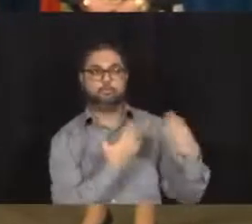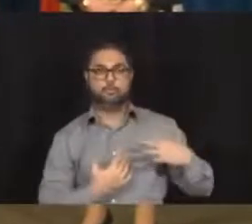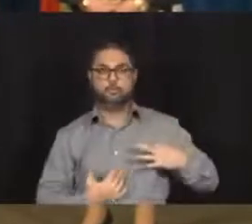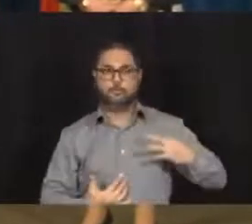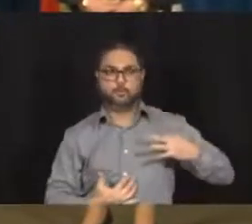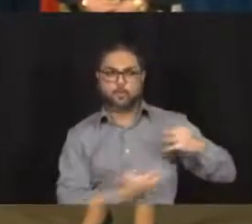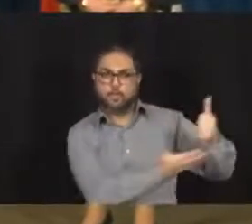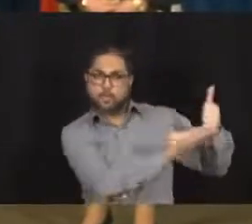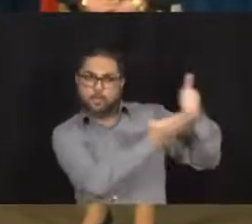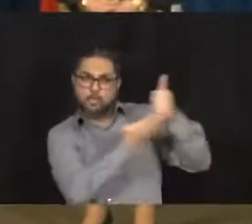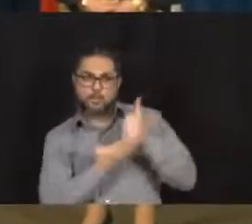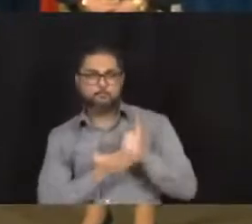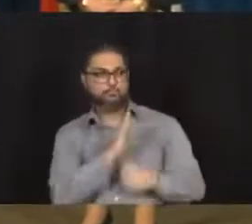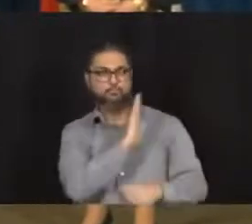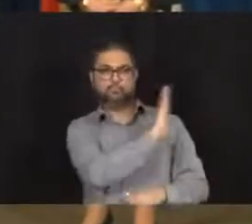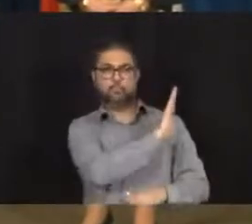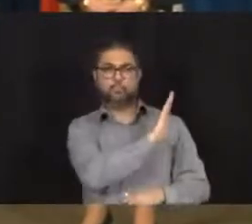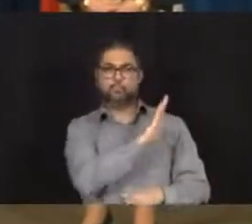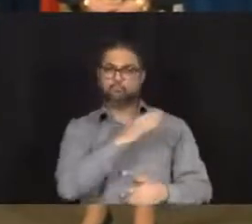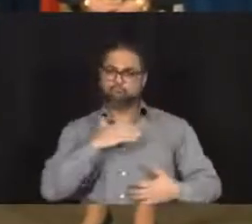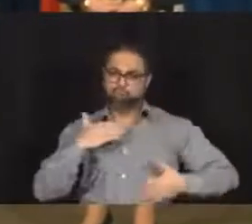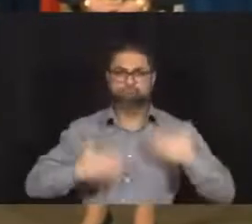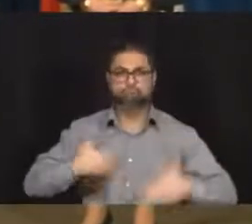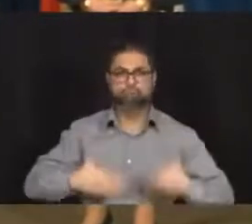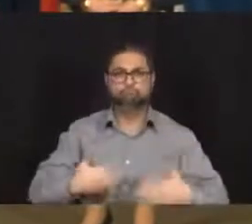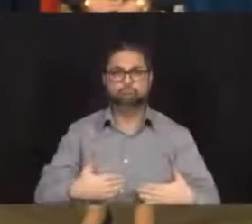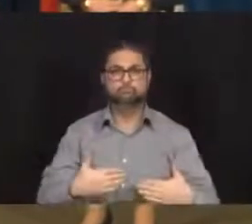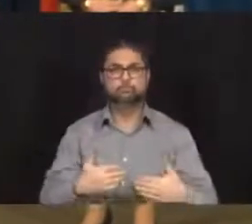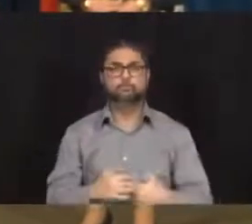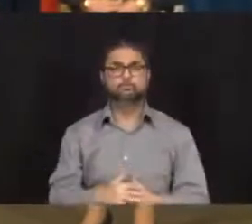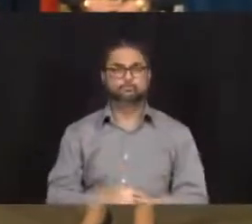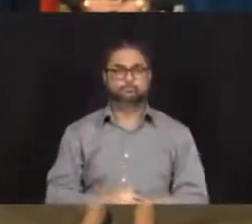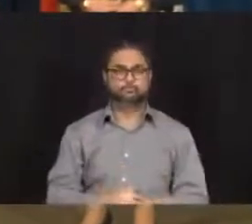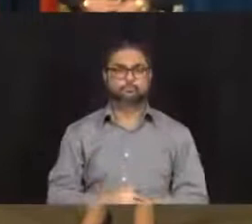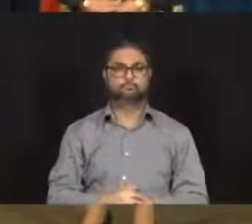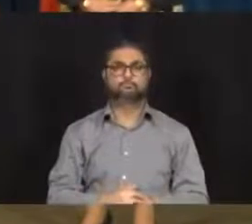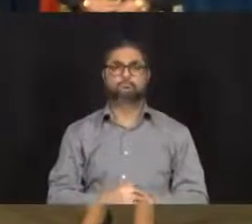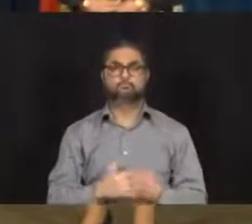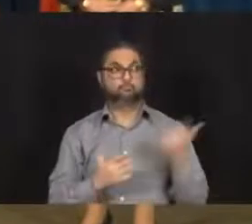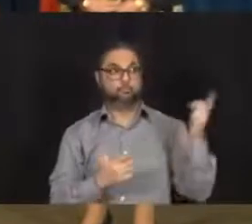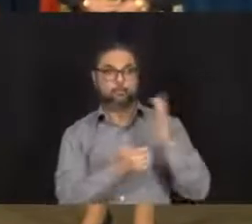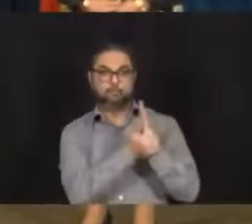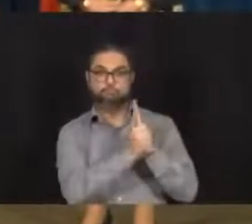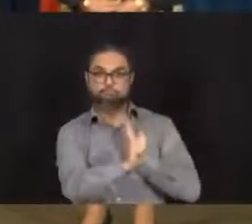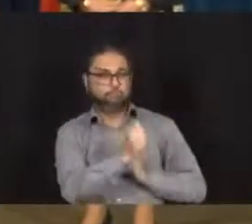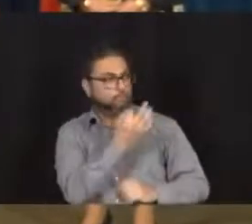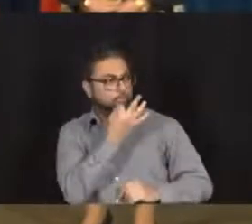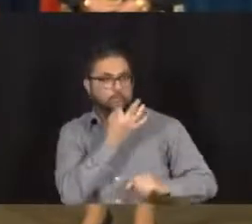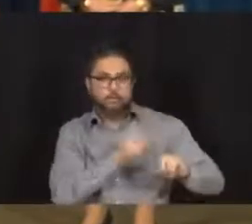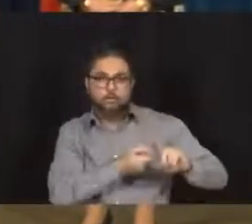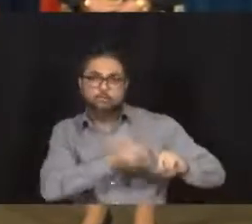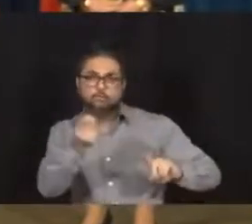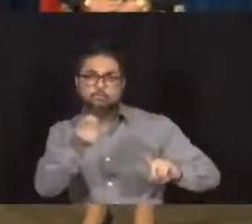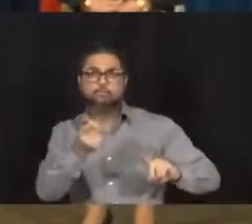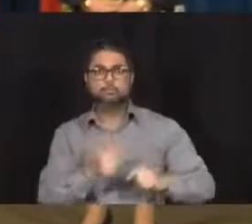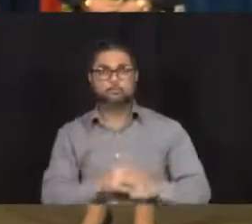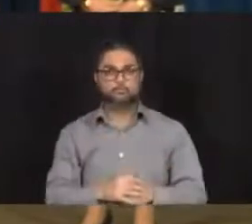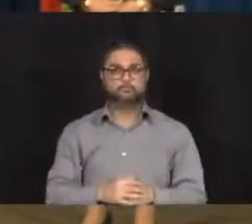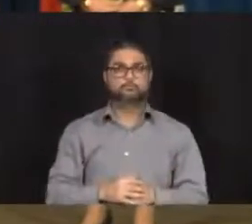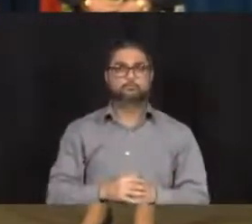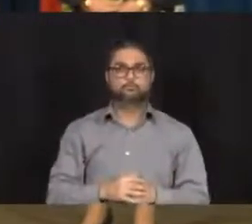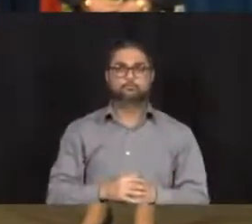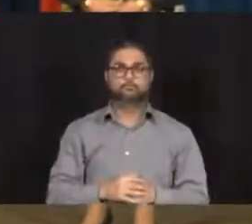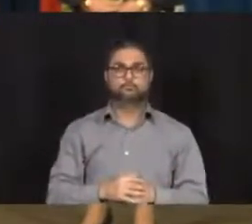team to us and volunteering their skills and their trades. But I haven't heard of